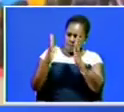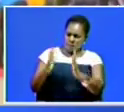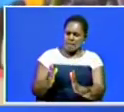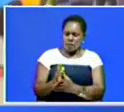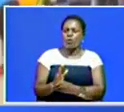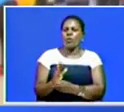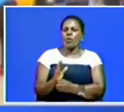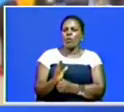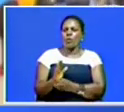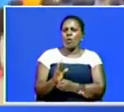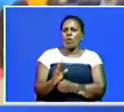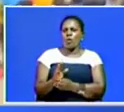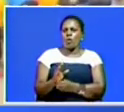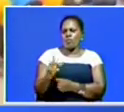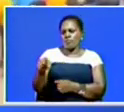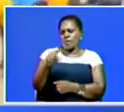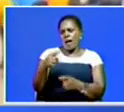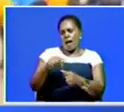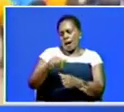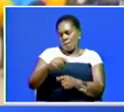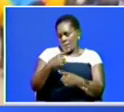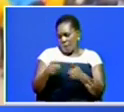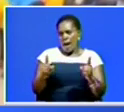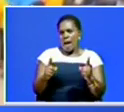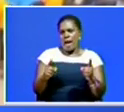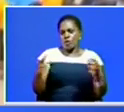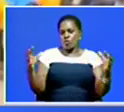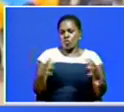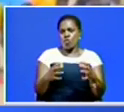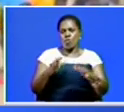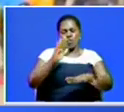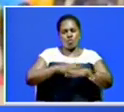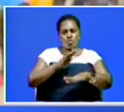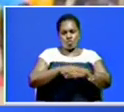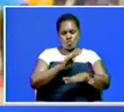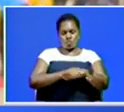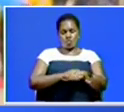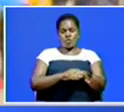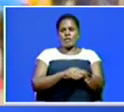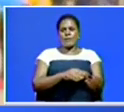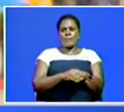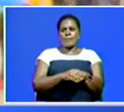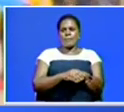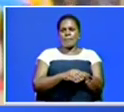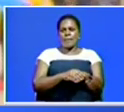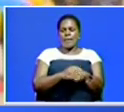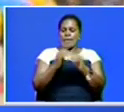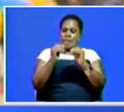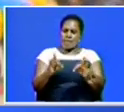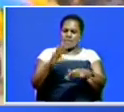ndio unakosea. Otherwise, hao wachezaji wako katika hizi timu zingine changa ni wazuri sana.